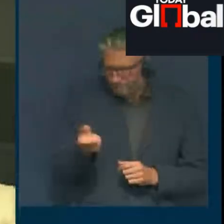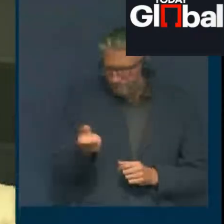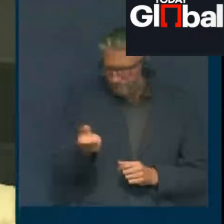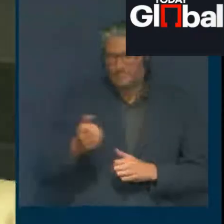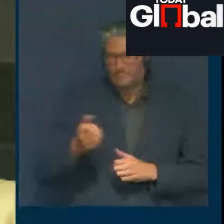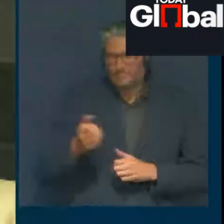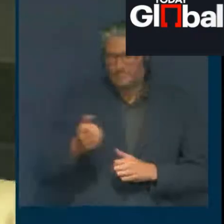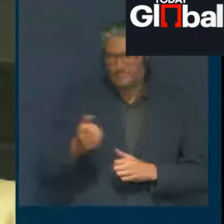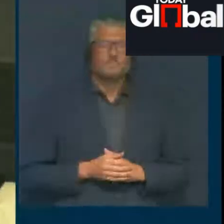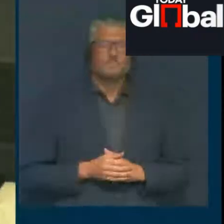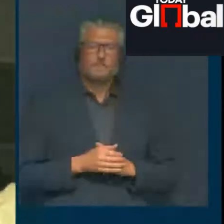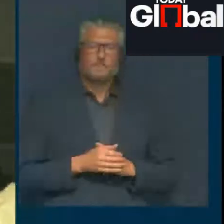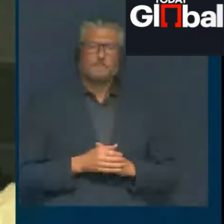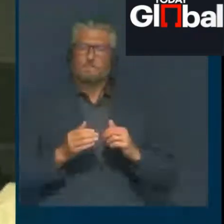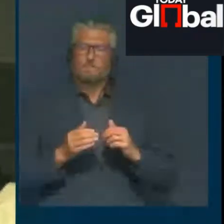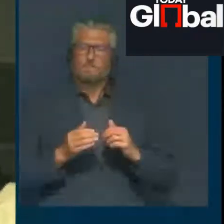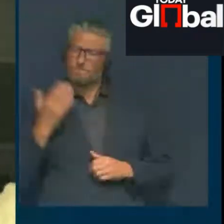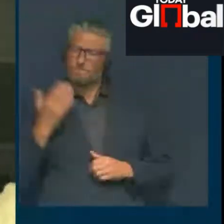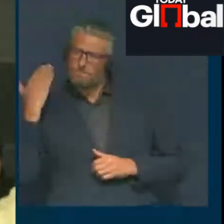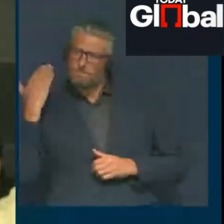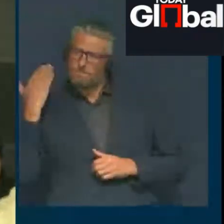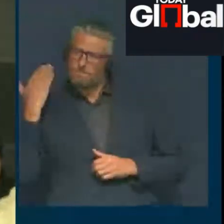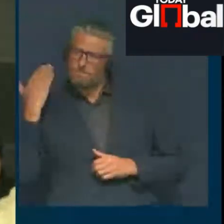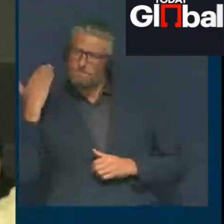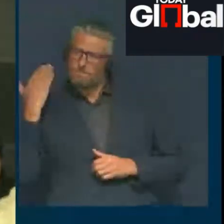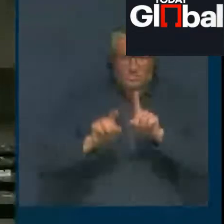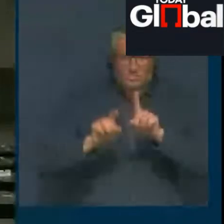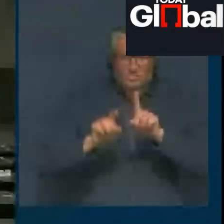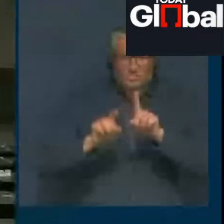colleague has already said,